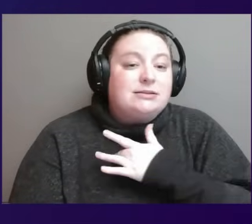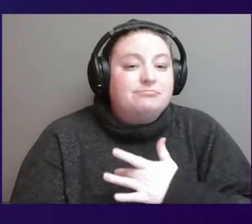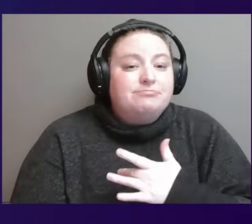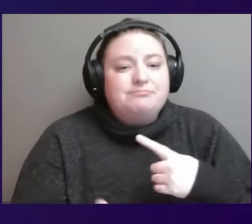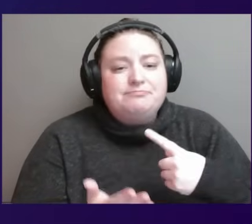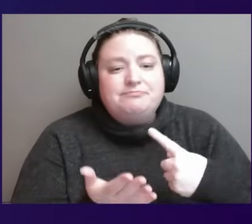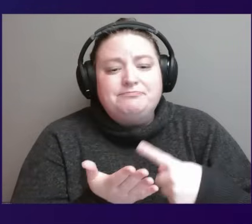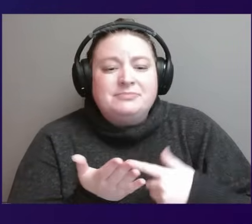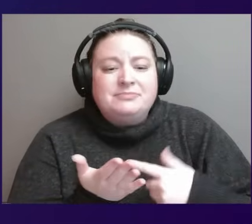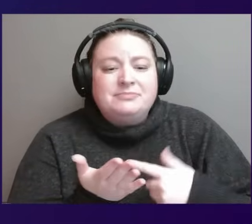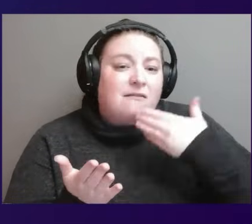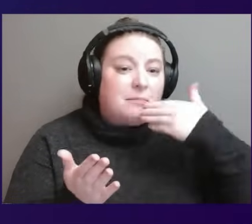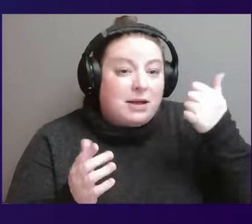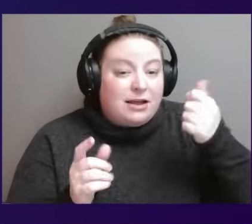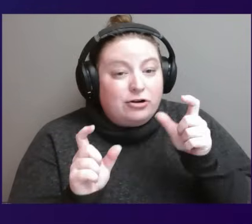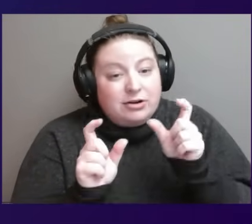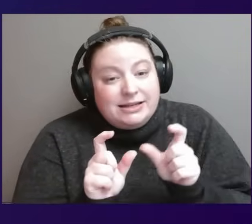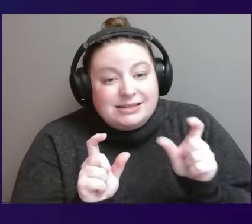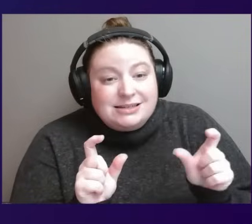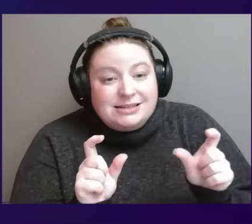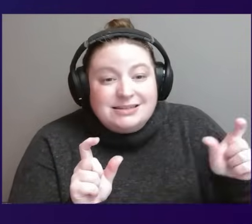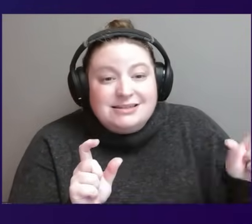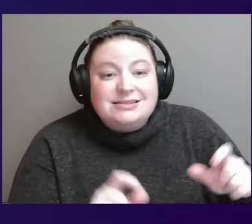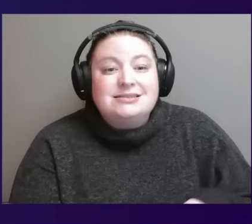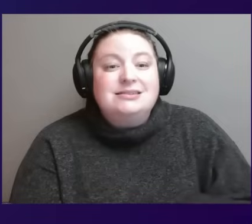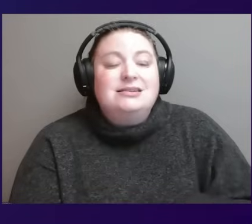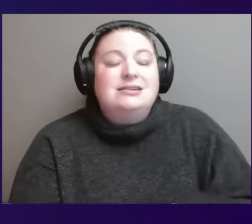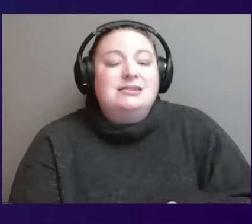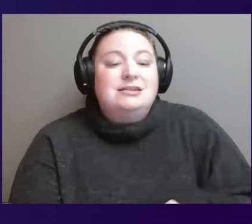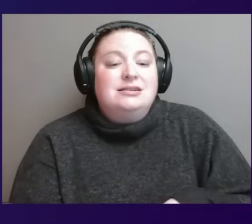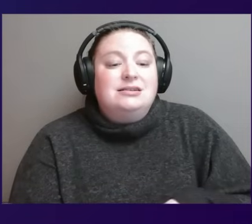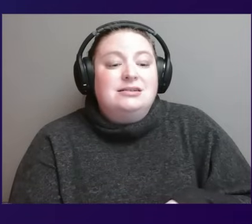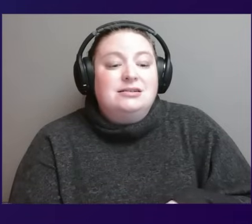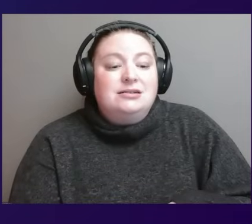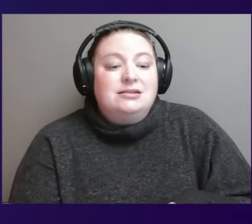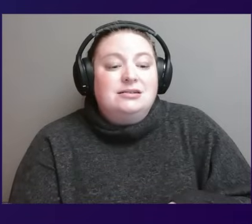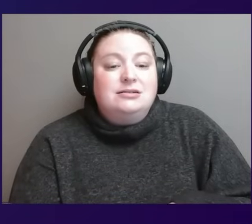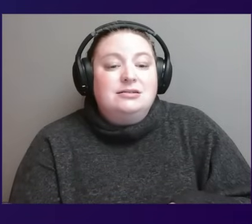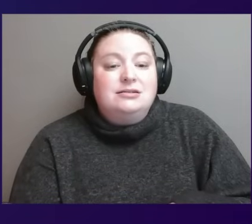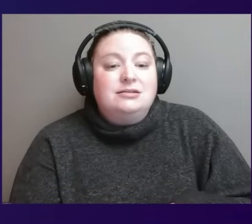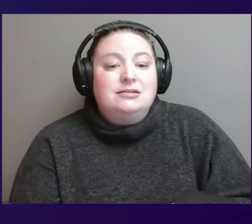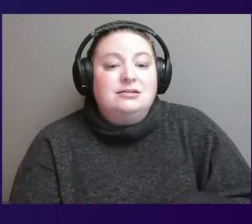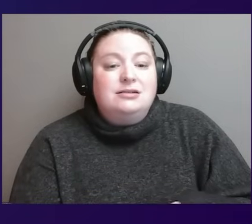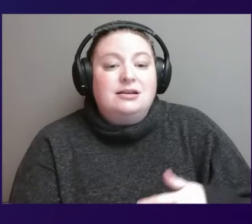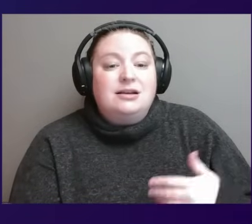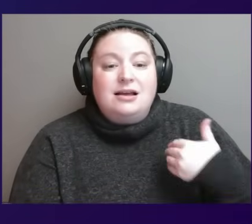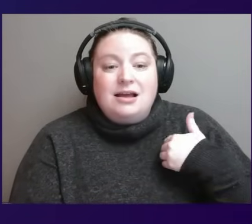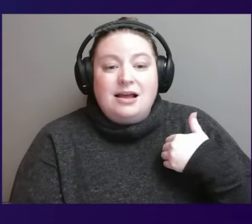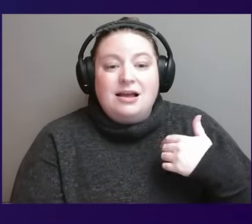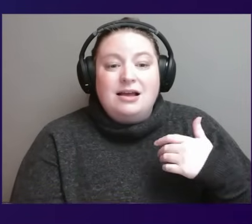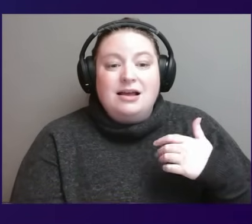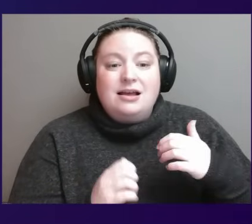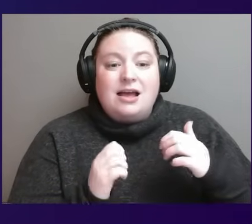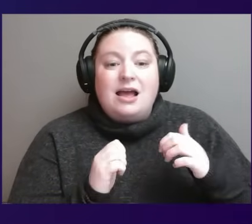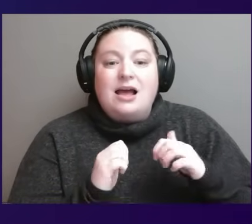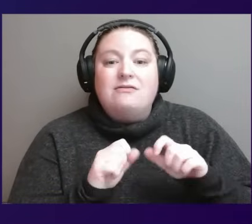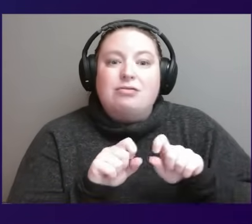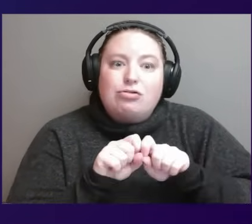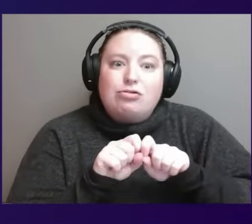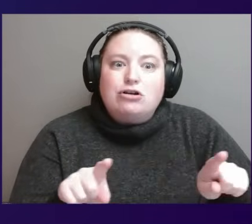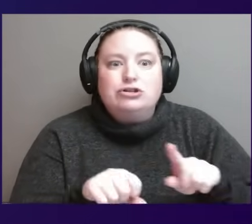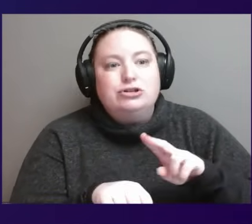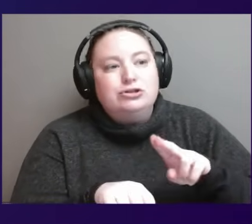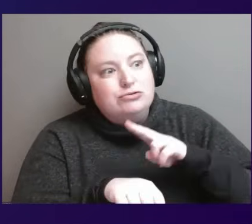better instances. We have these launches on a, you know, sort of very normal cadence. We talk about